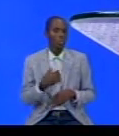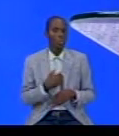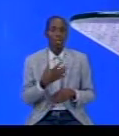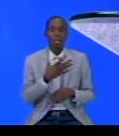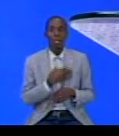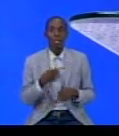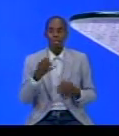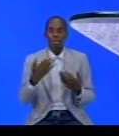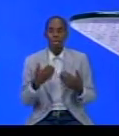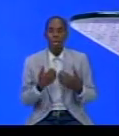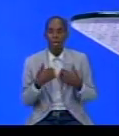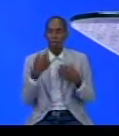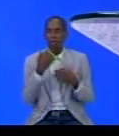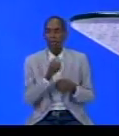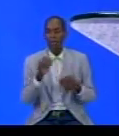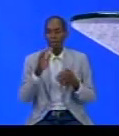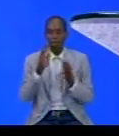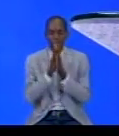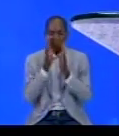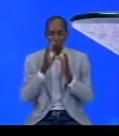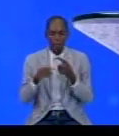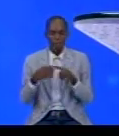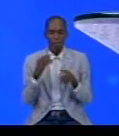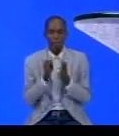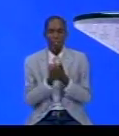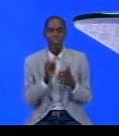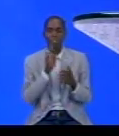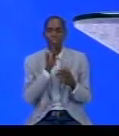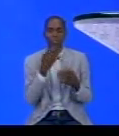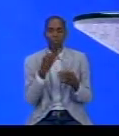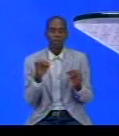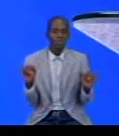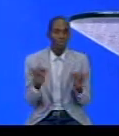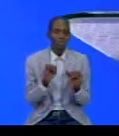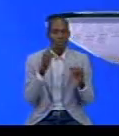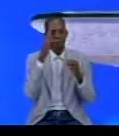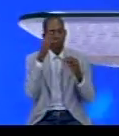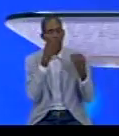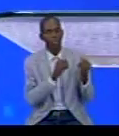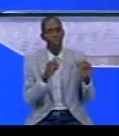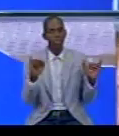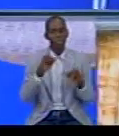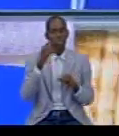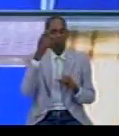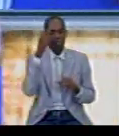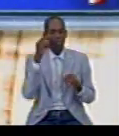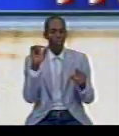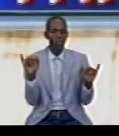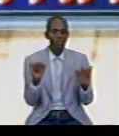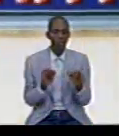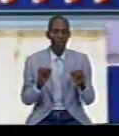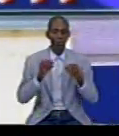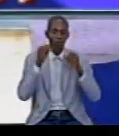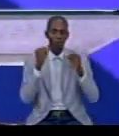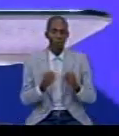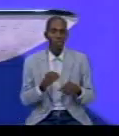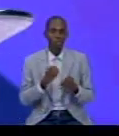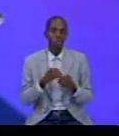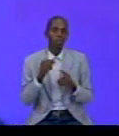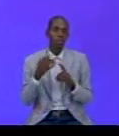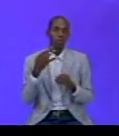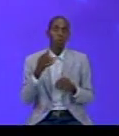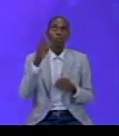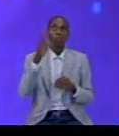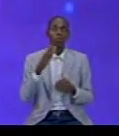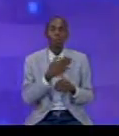same faith, and the same perception of the word of God. And so Daniel now came to Shadrach, Meshach,